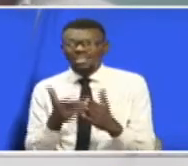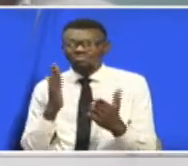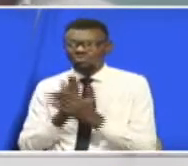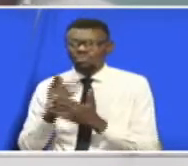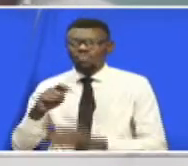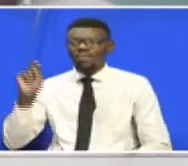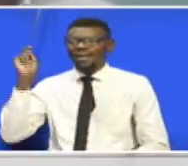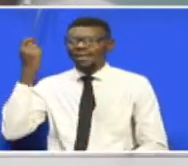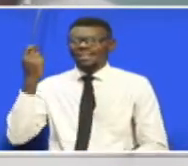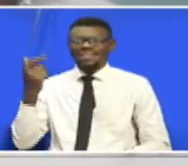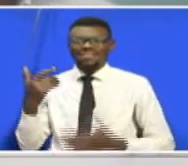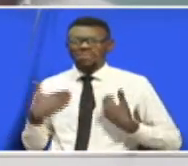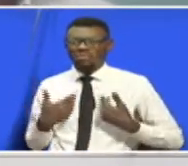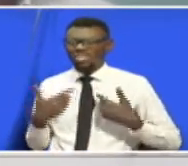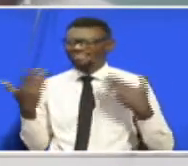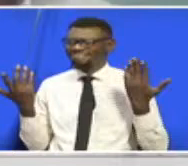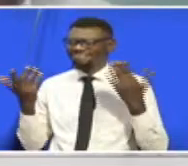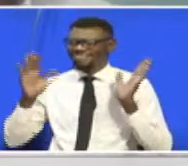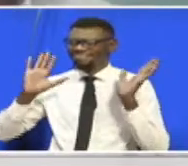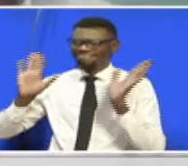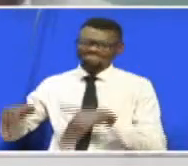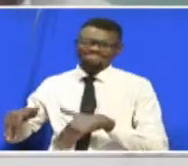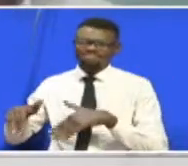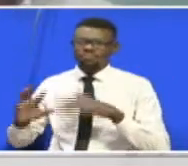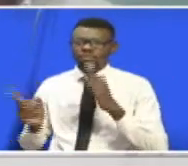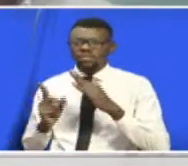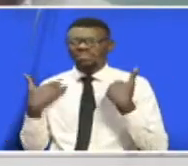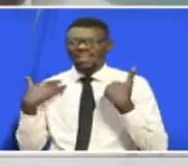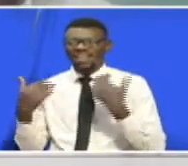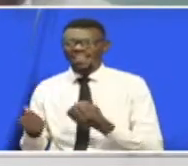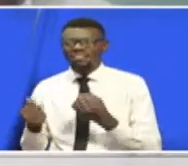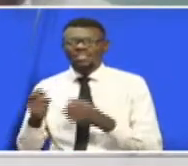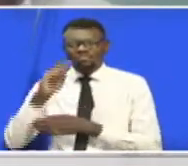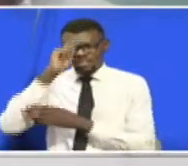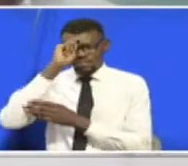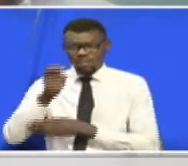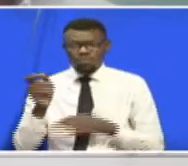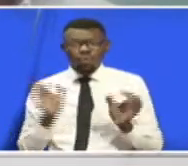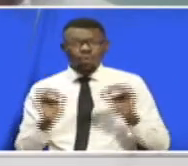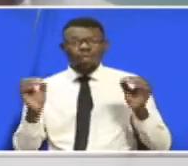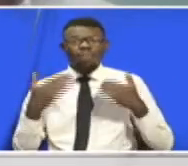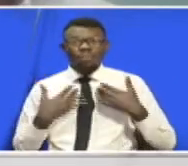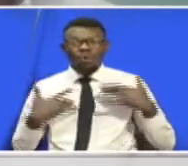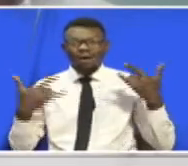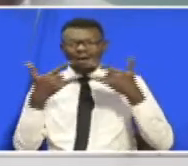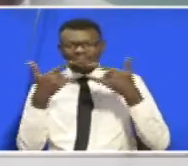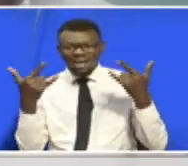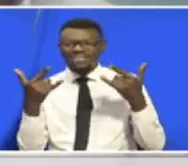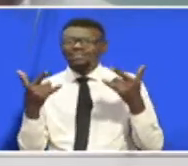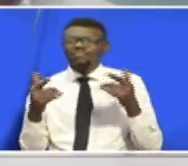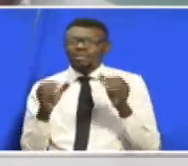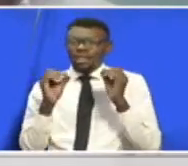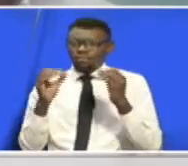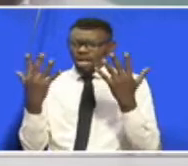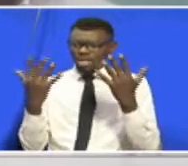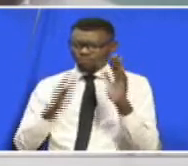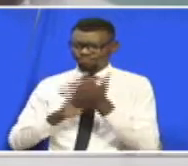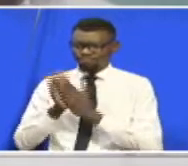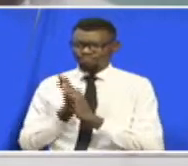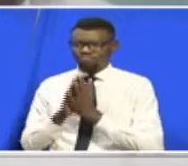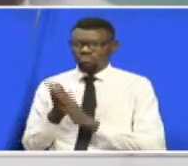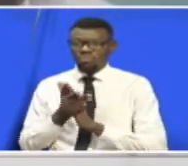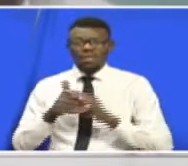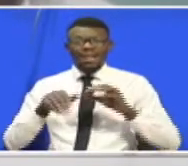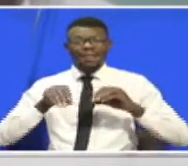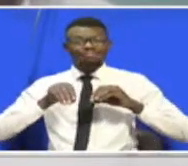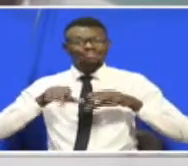have generally slackened in adhering to the protocol set by the Ministry of Health. Because if at all people are using masks and washing their hands, even this new bug going around would